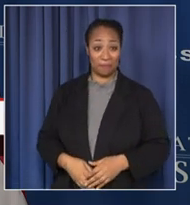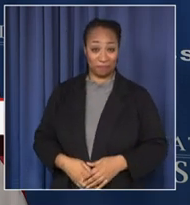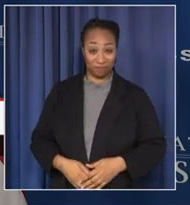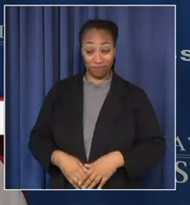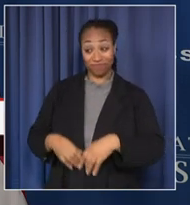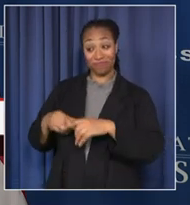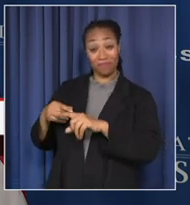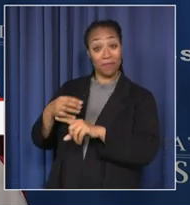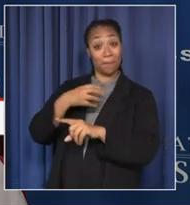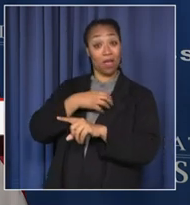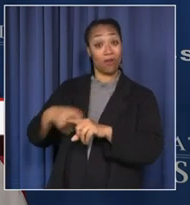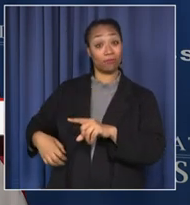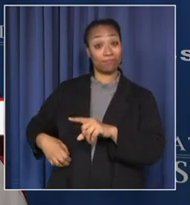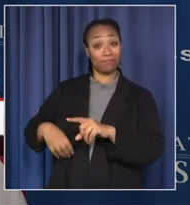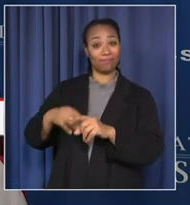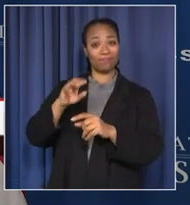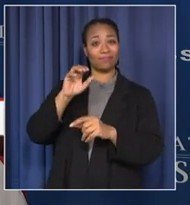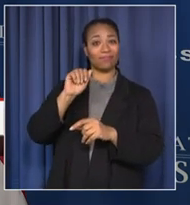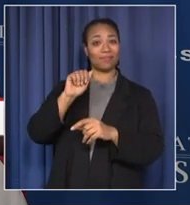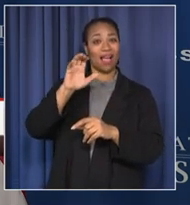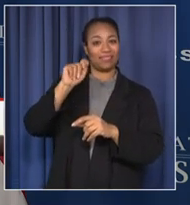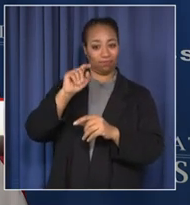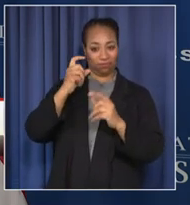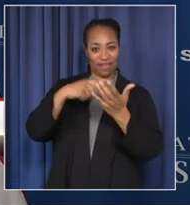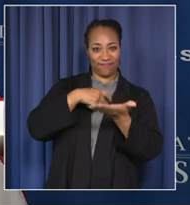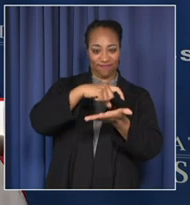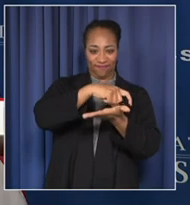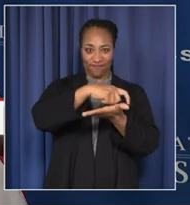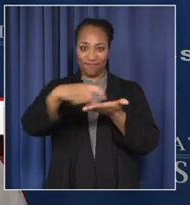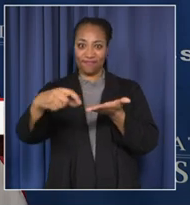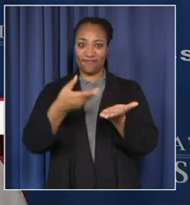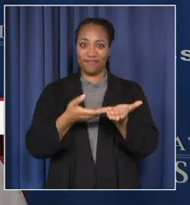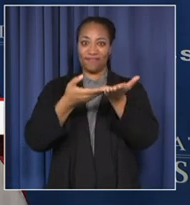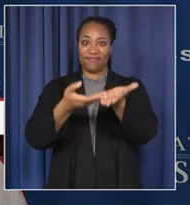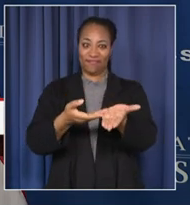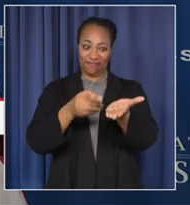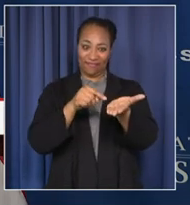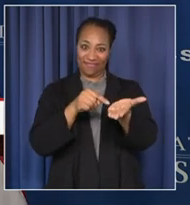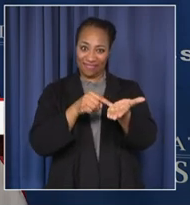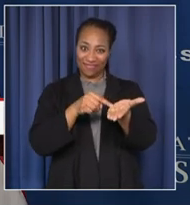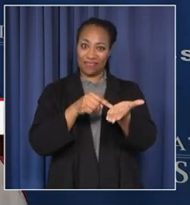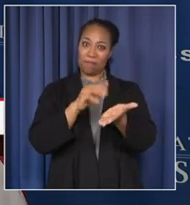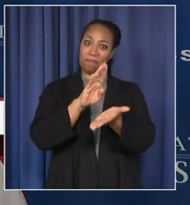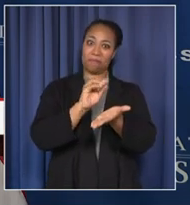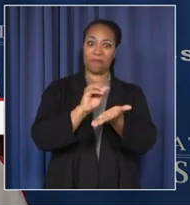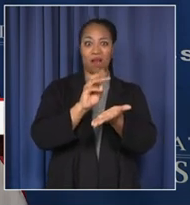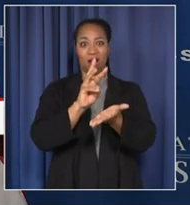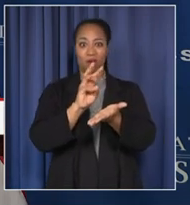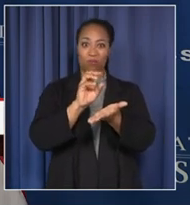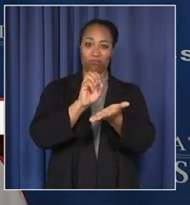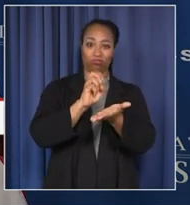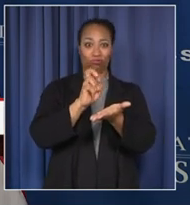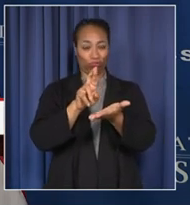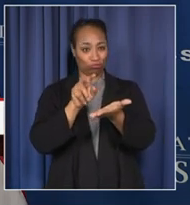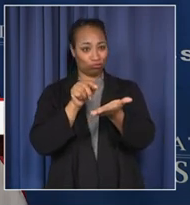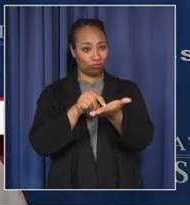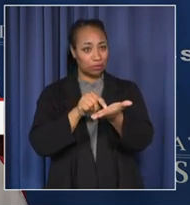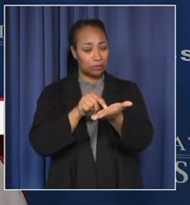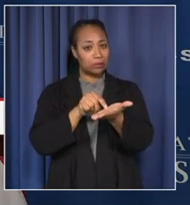order to crack down on crime and homeless encampments in the city, perhaps his first salvo into a takeover